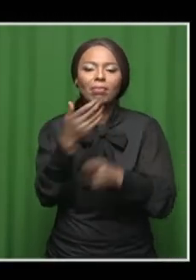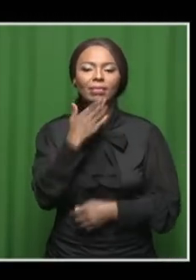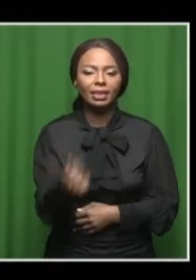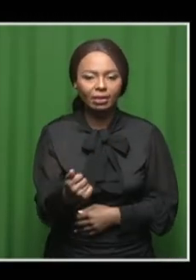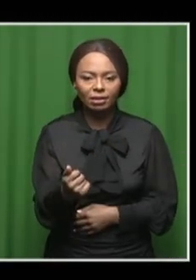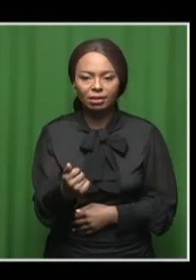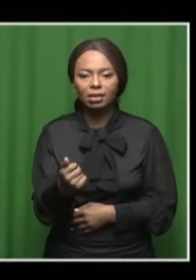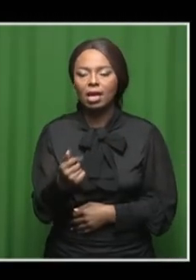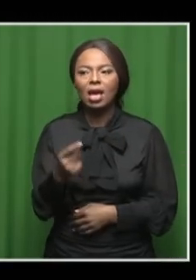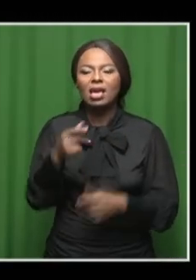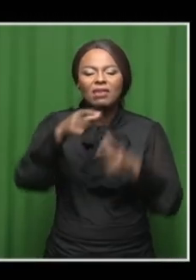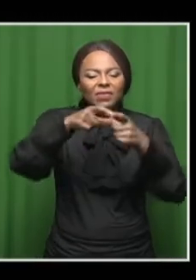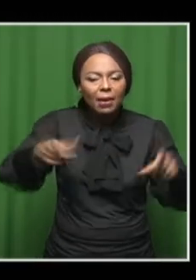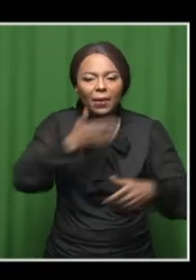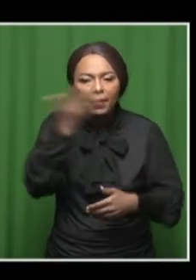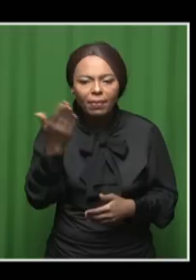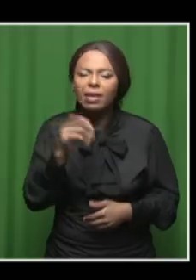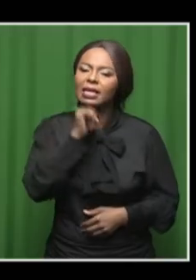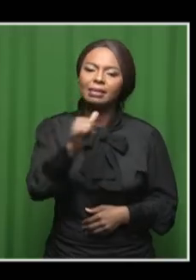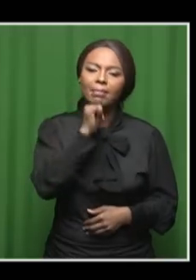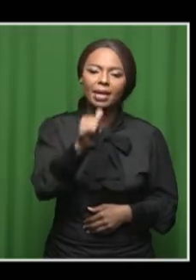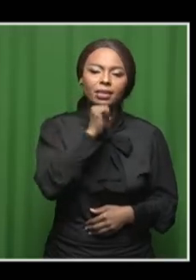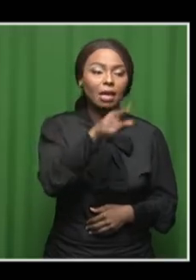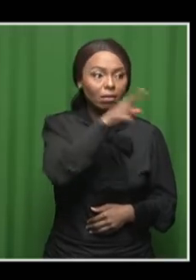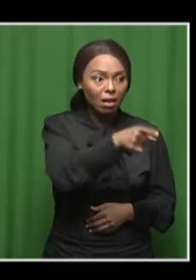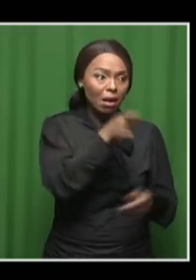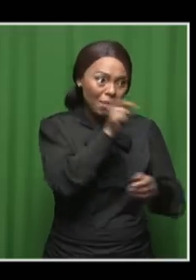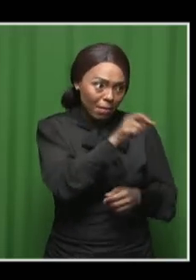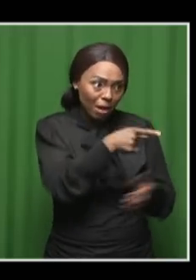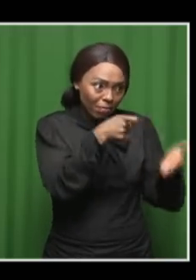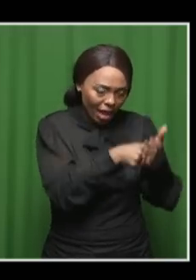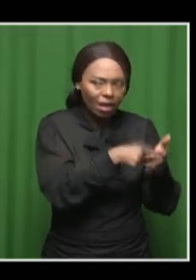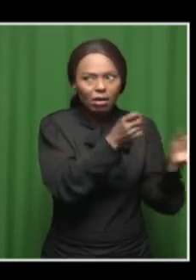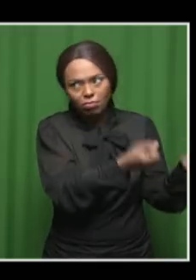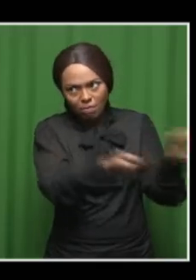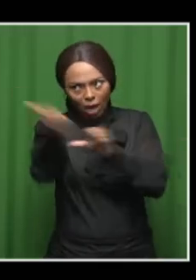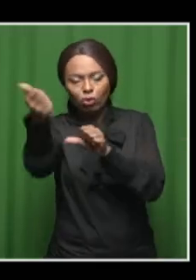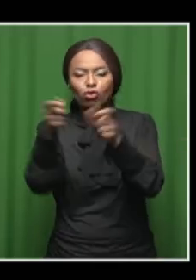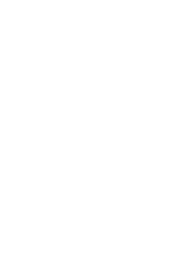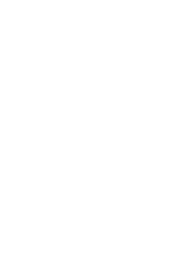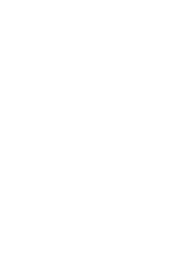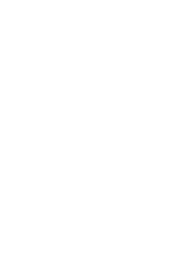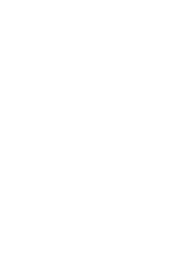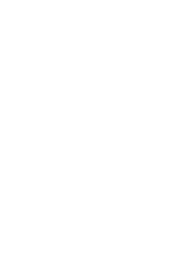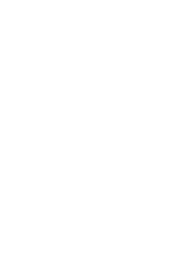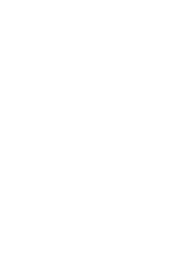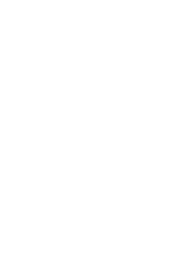of purchase is necessary. Take them back. Do not consume them. There is a warning on them.